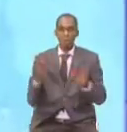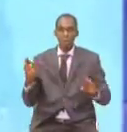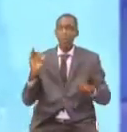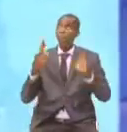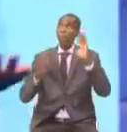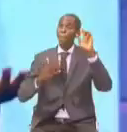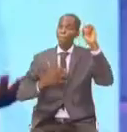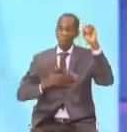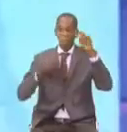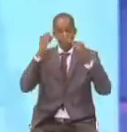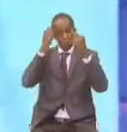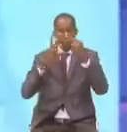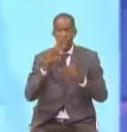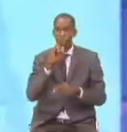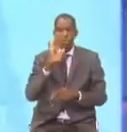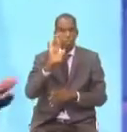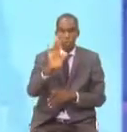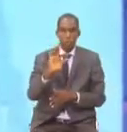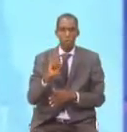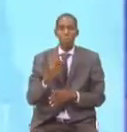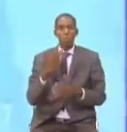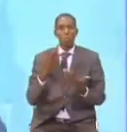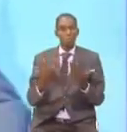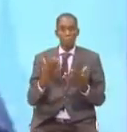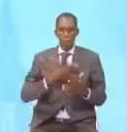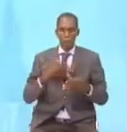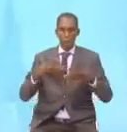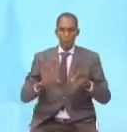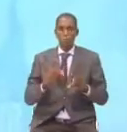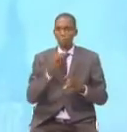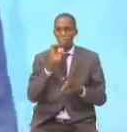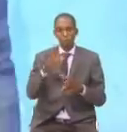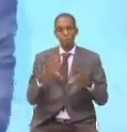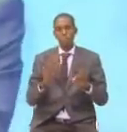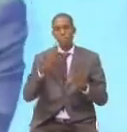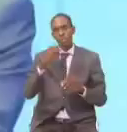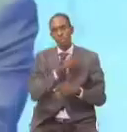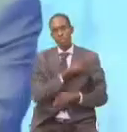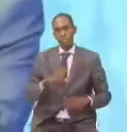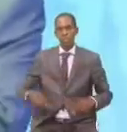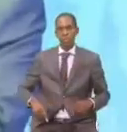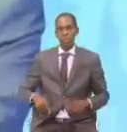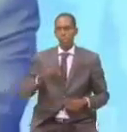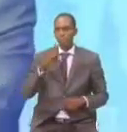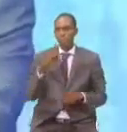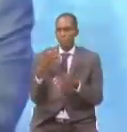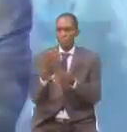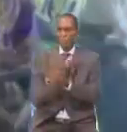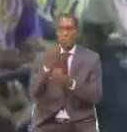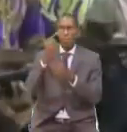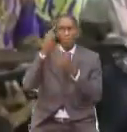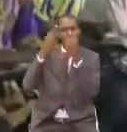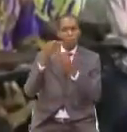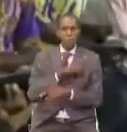your thoughts. Neither are my ways, are your ways my ways, says the Lord. You take the thought of the Lord and the